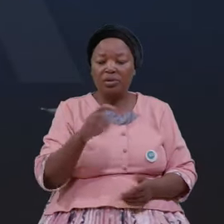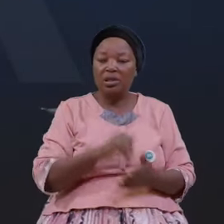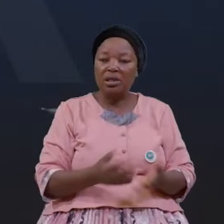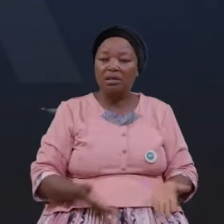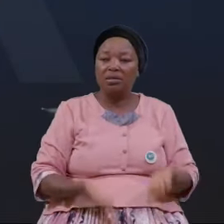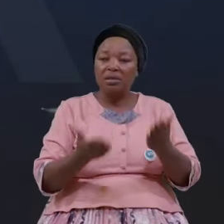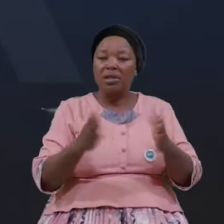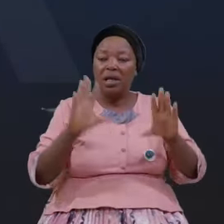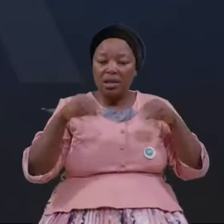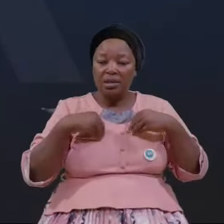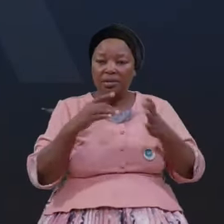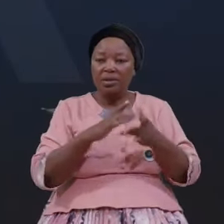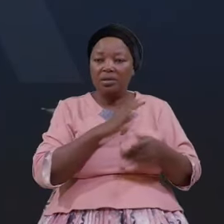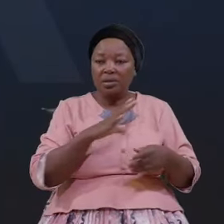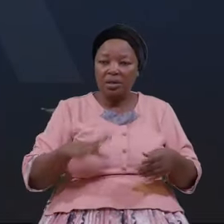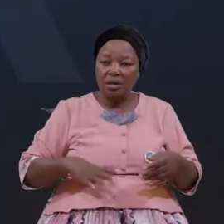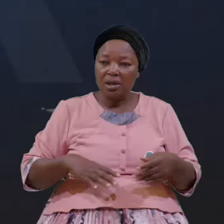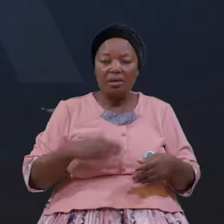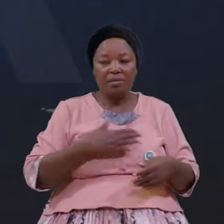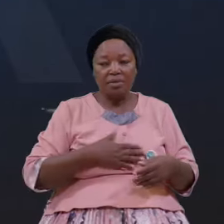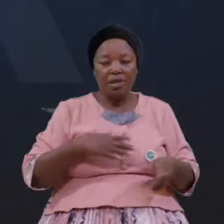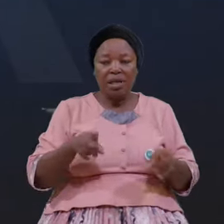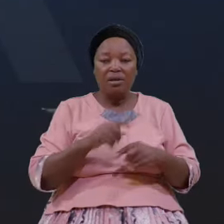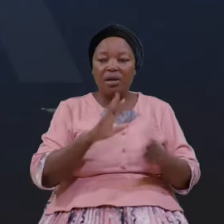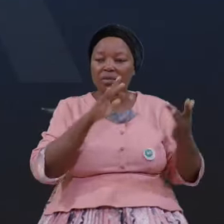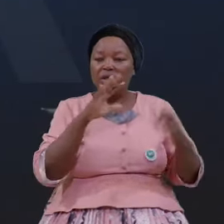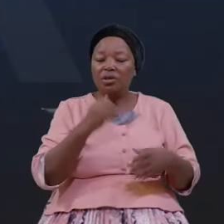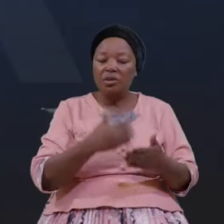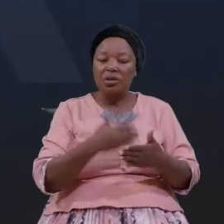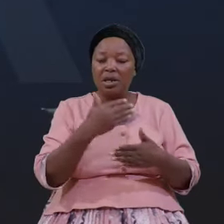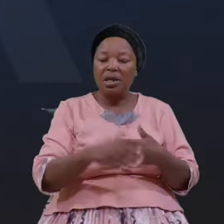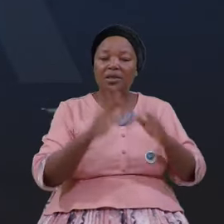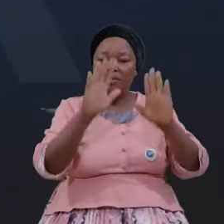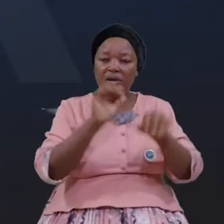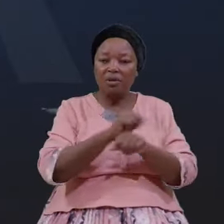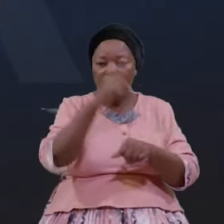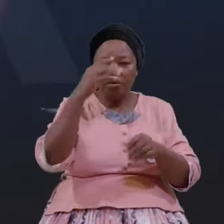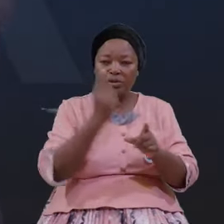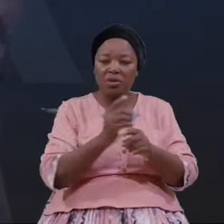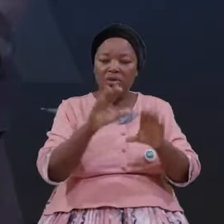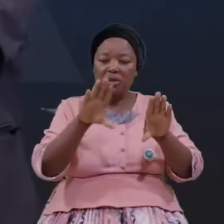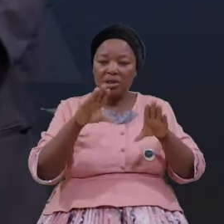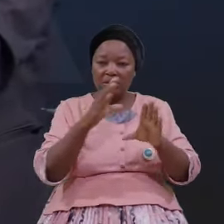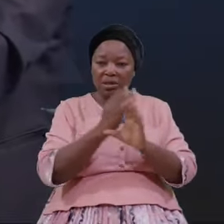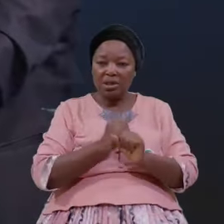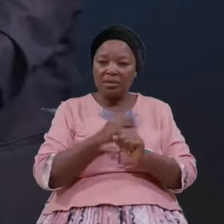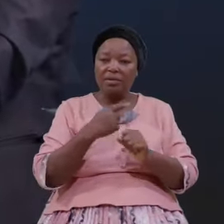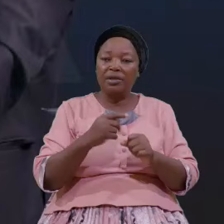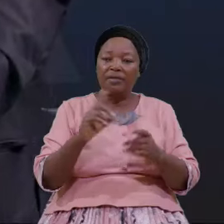expecting your next miracle. You have received the first one. Just stand up so that